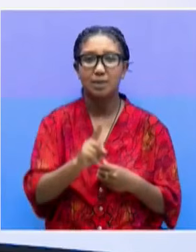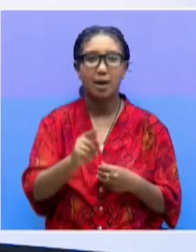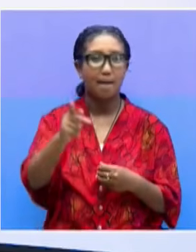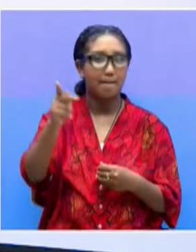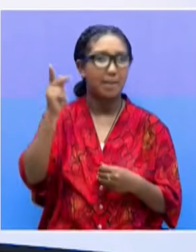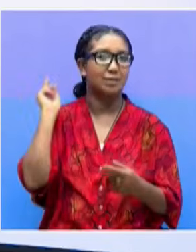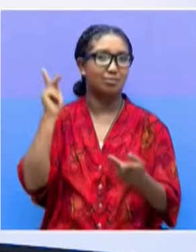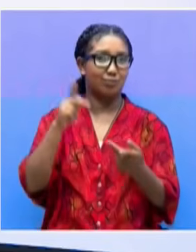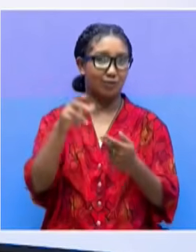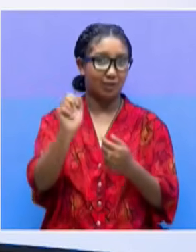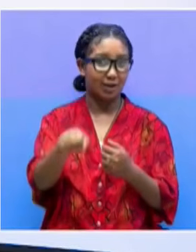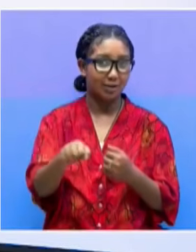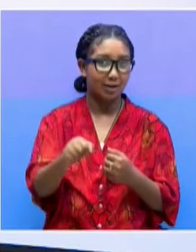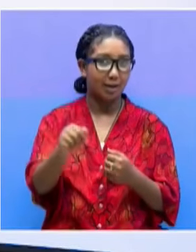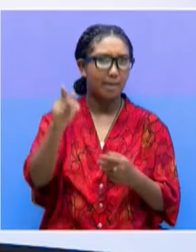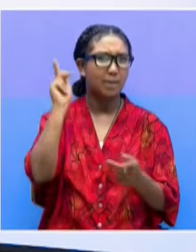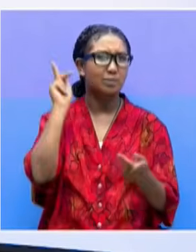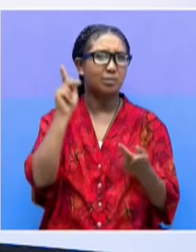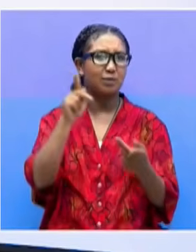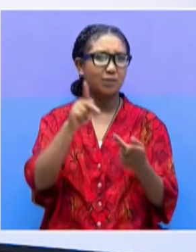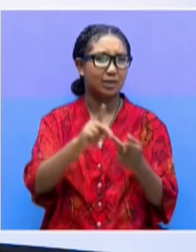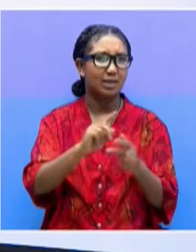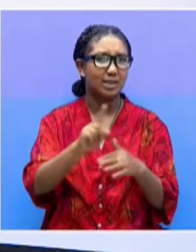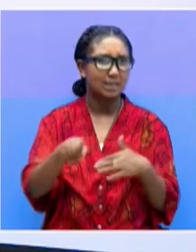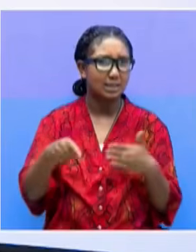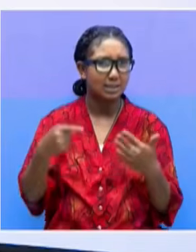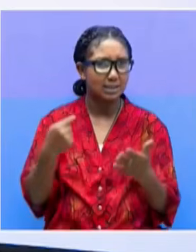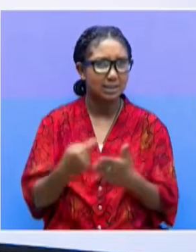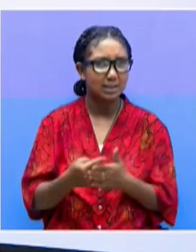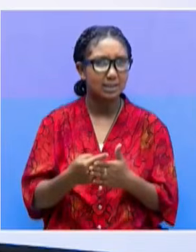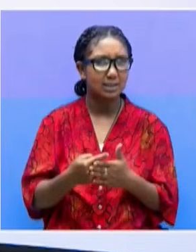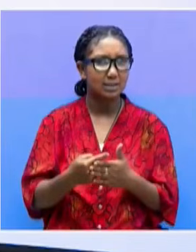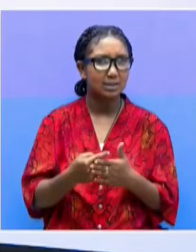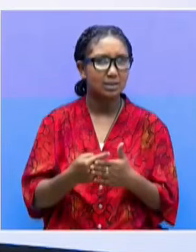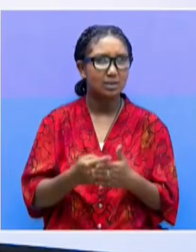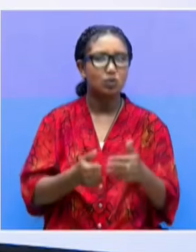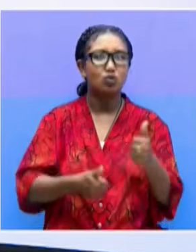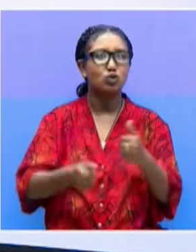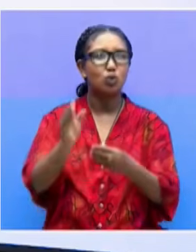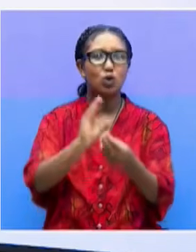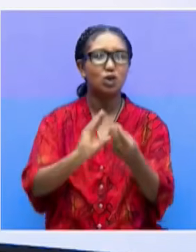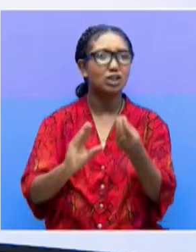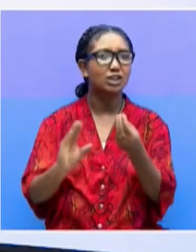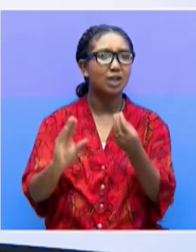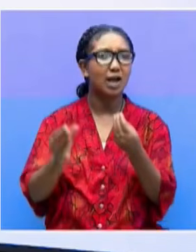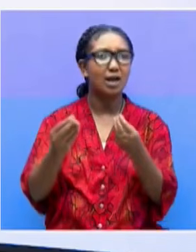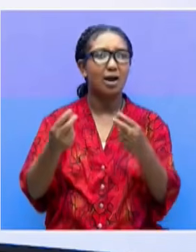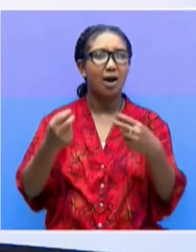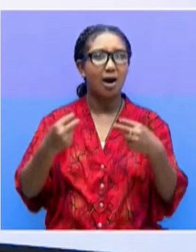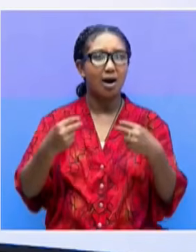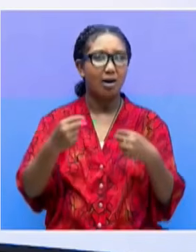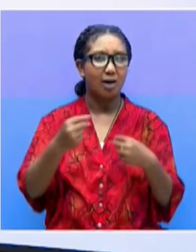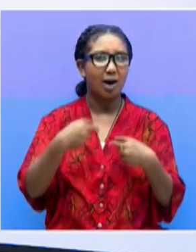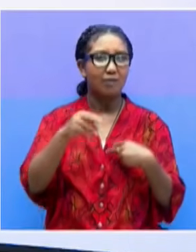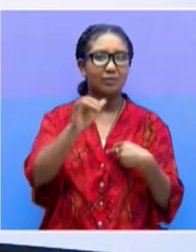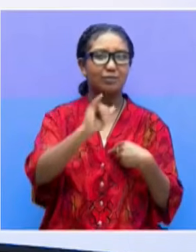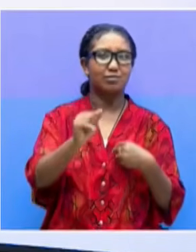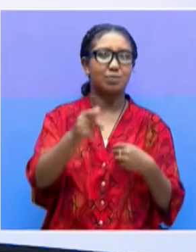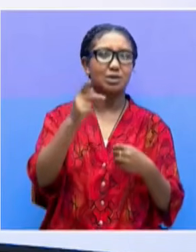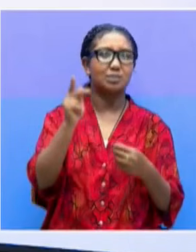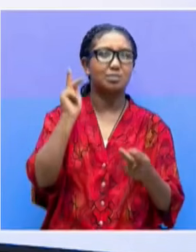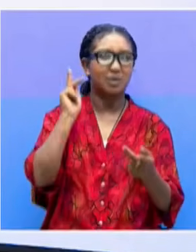Past perfect. Good. Past perfect. So, which conditional has got